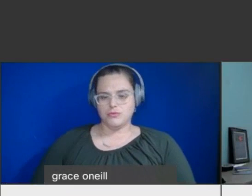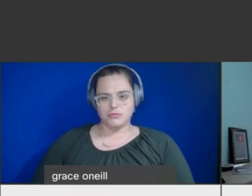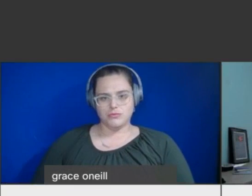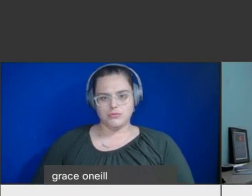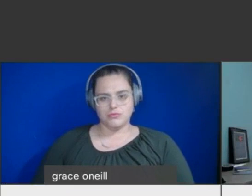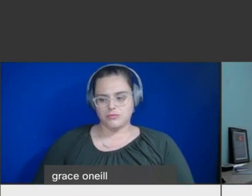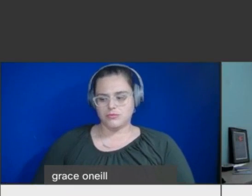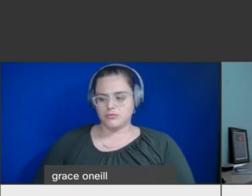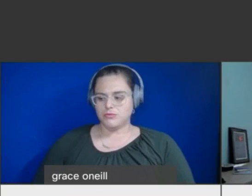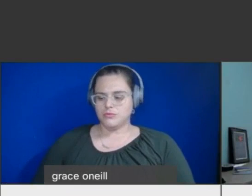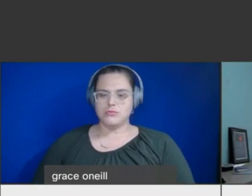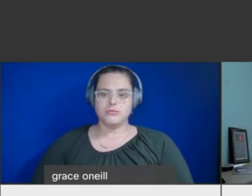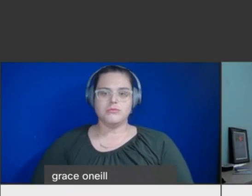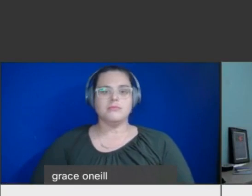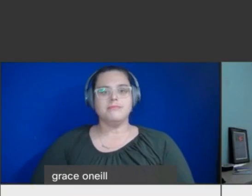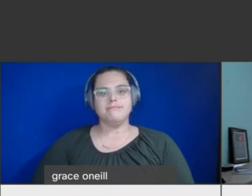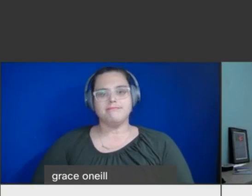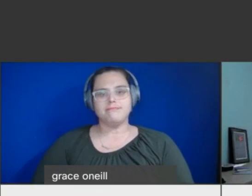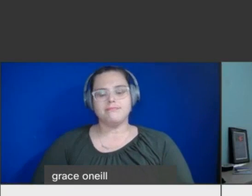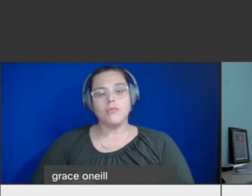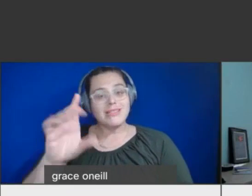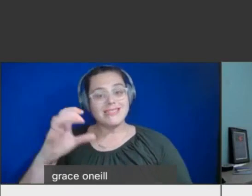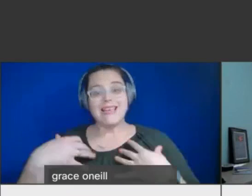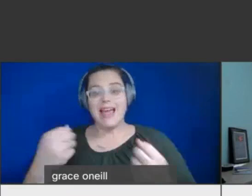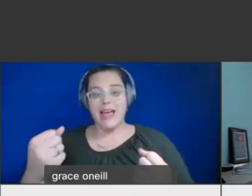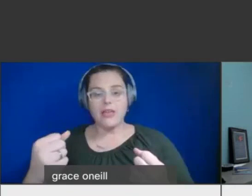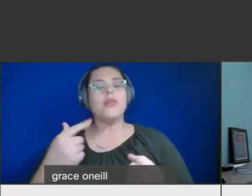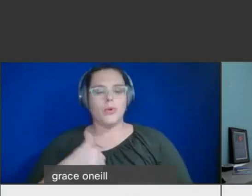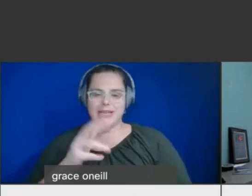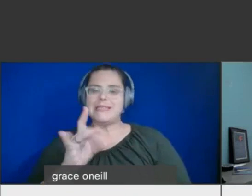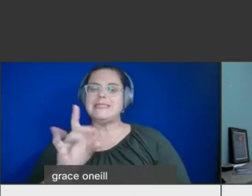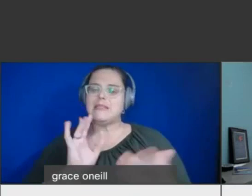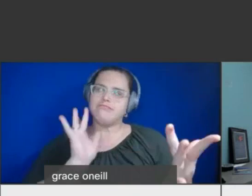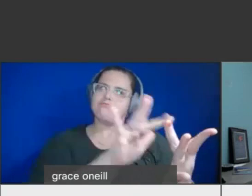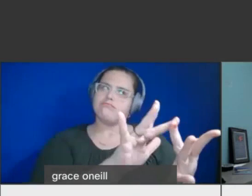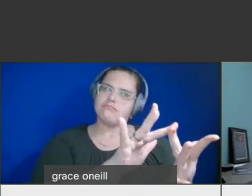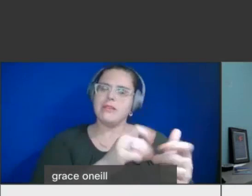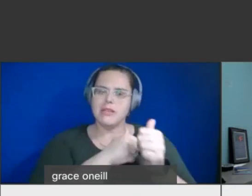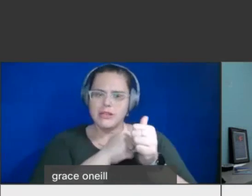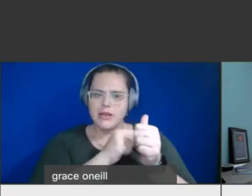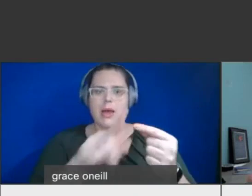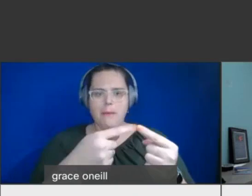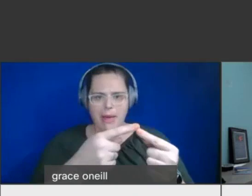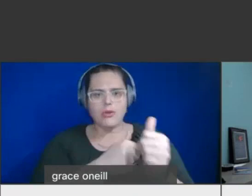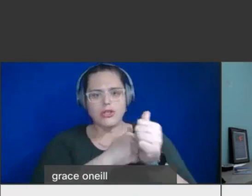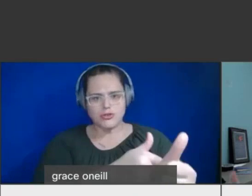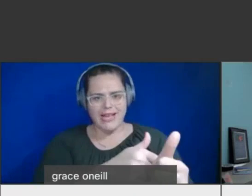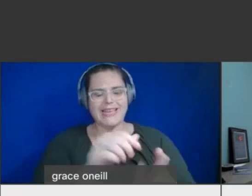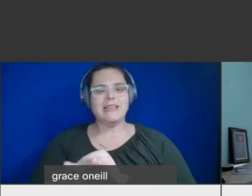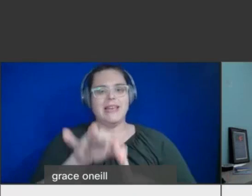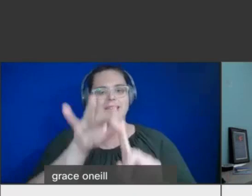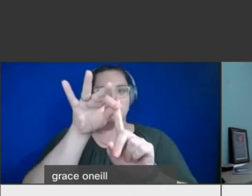We did follow up with DC Health regarding tracking of exemptions, of the